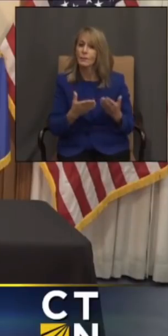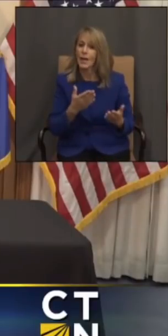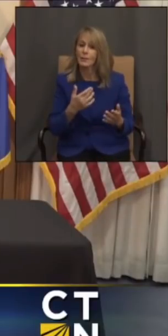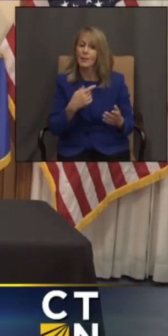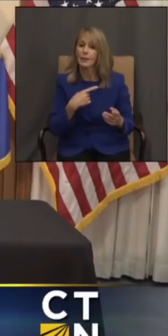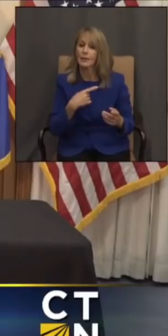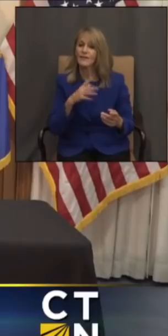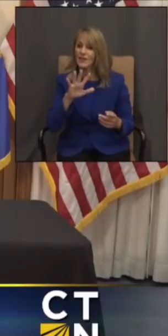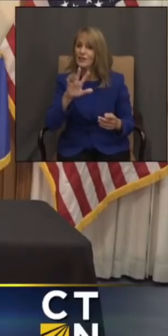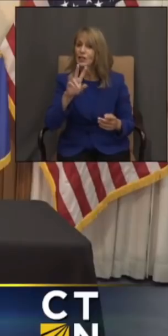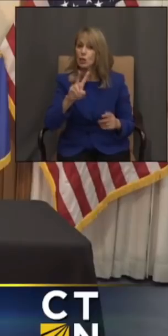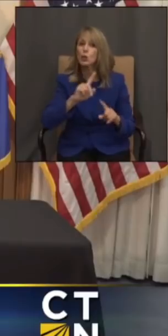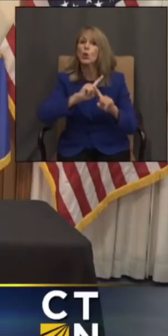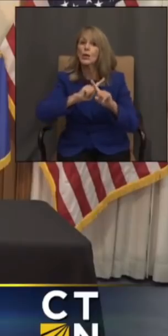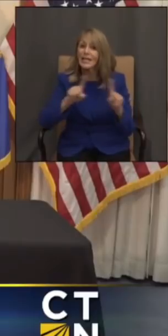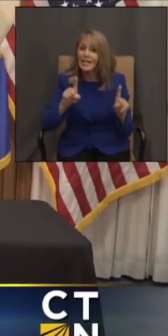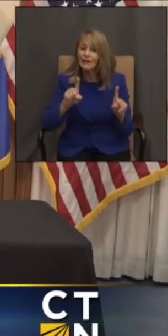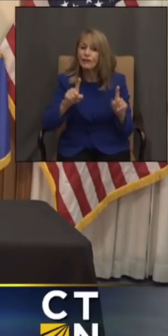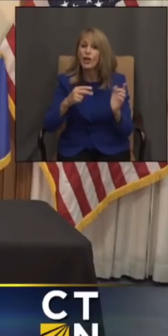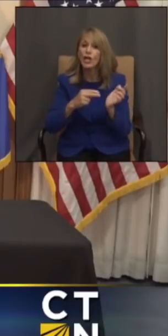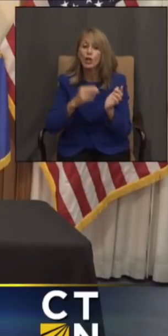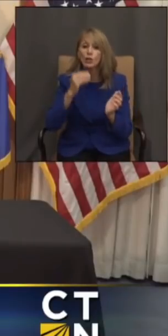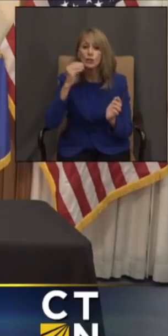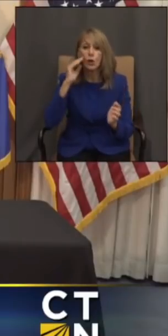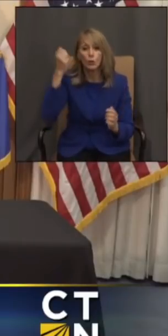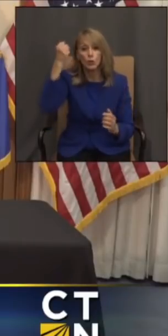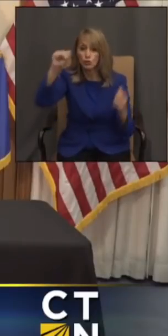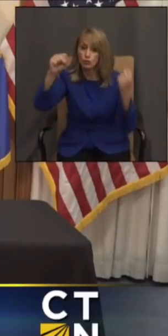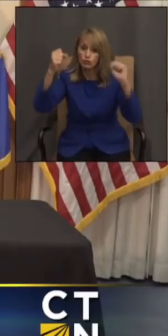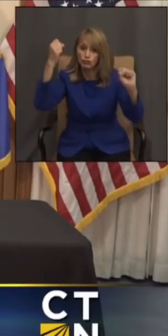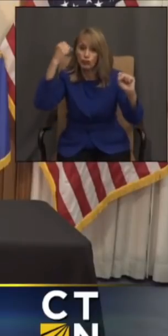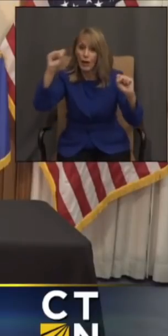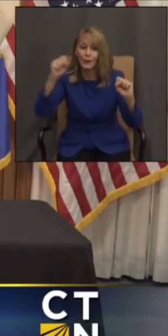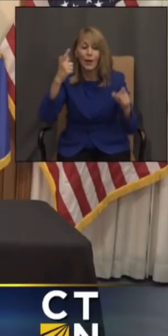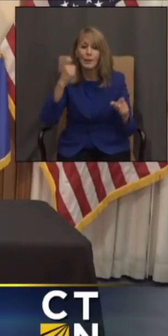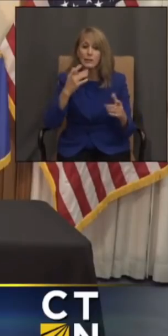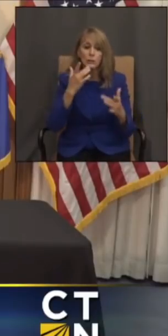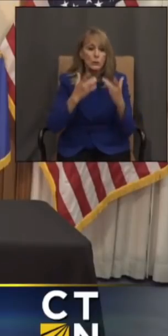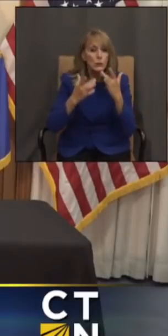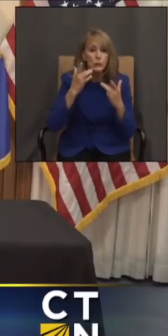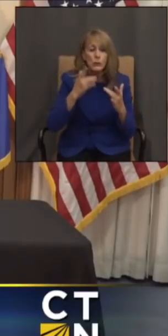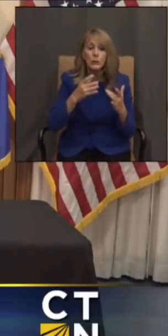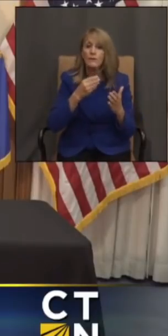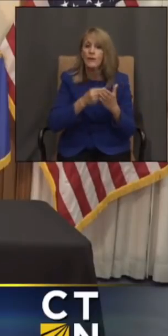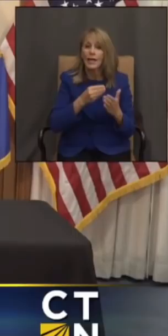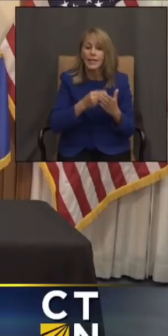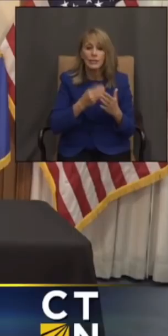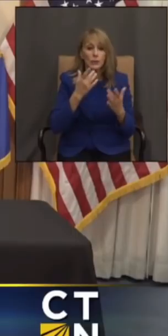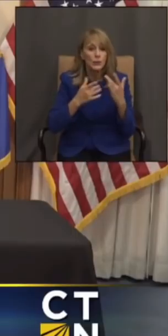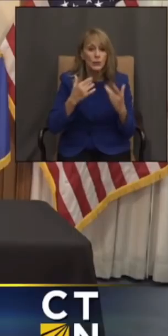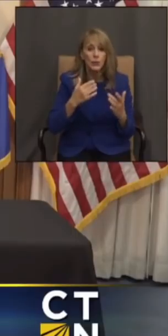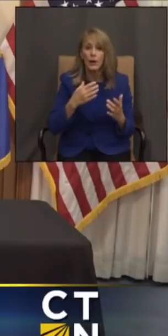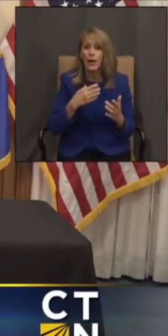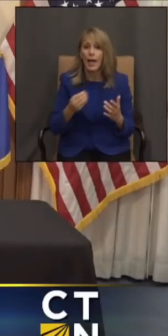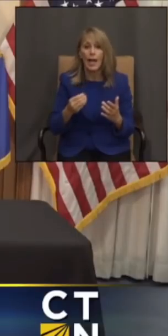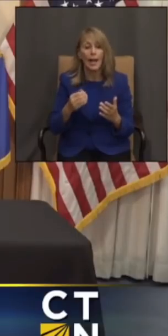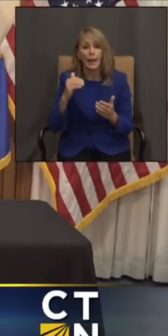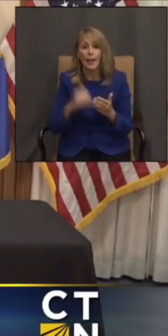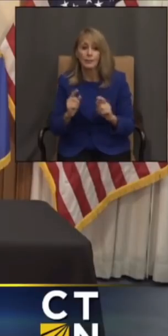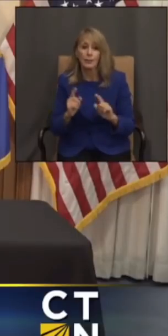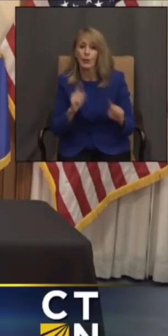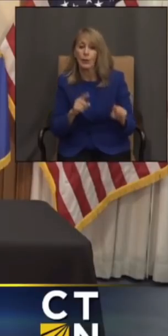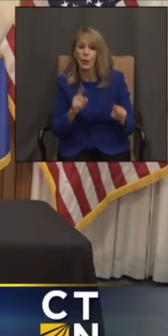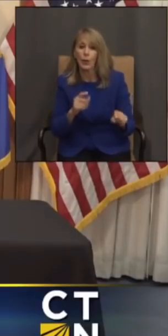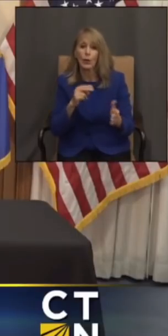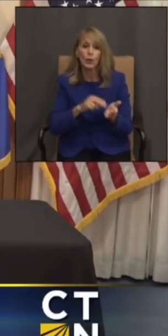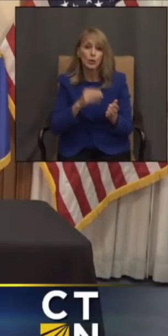at 52 nursing homes, many of which are still struggling financially because of COVID and lower occupancy rates. Is there